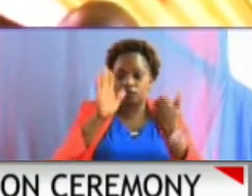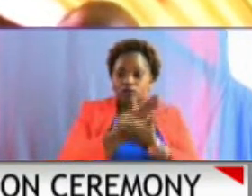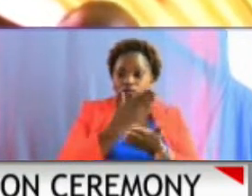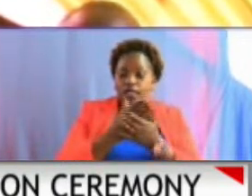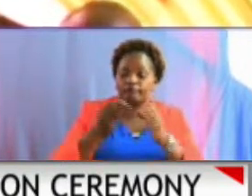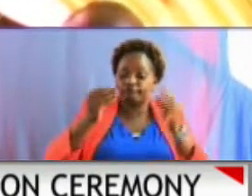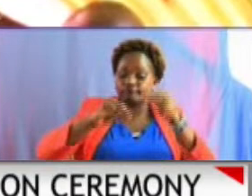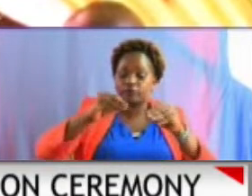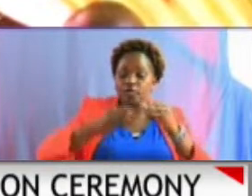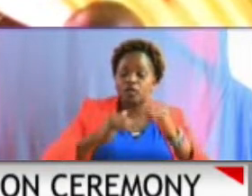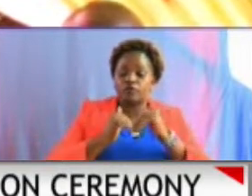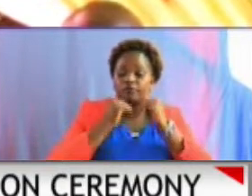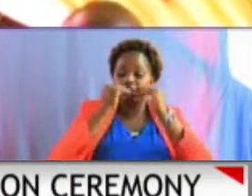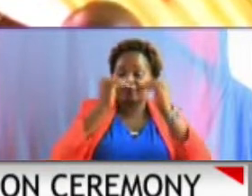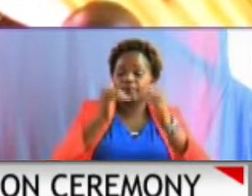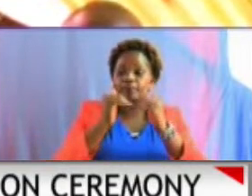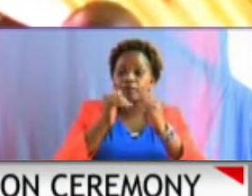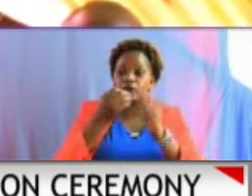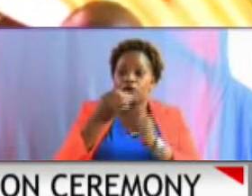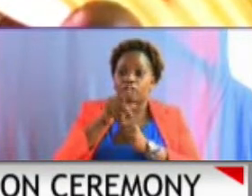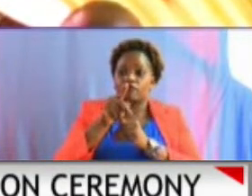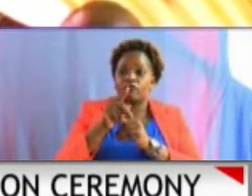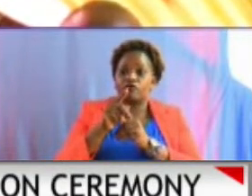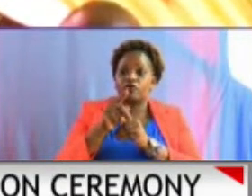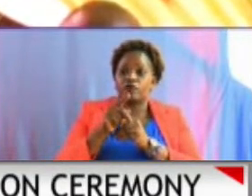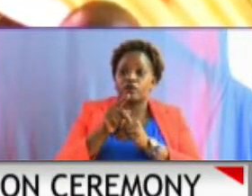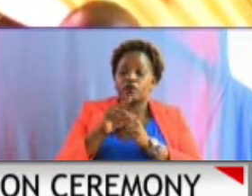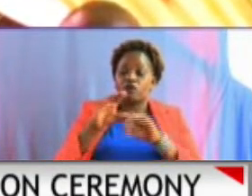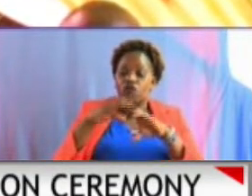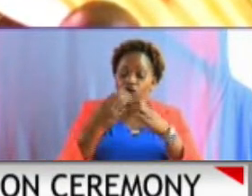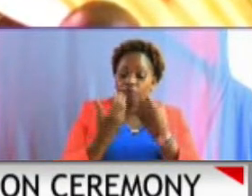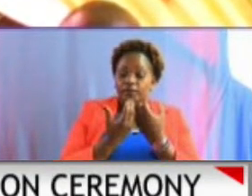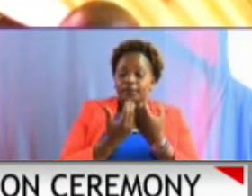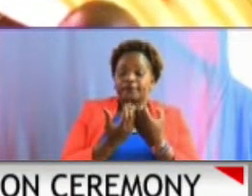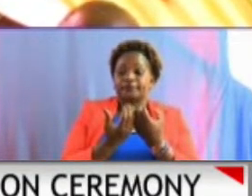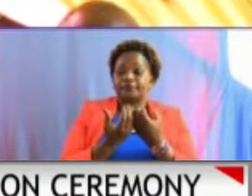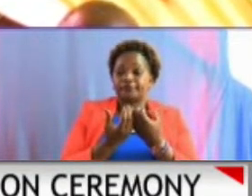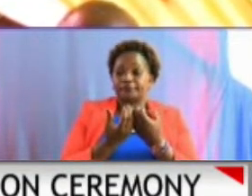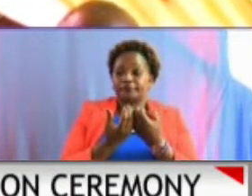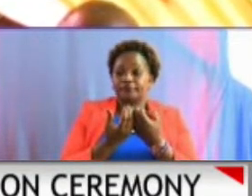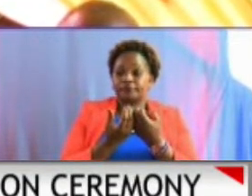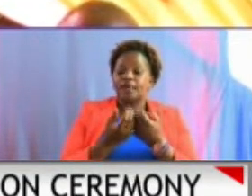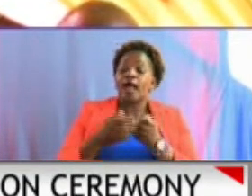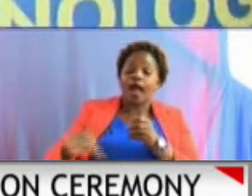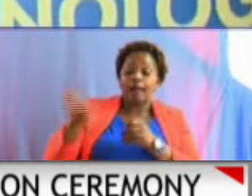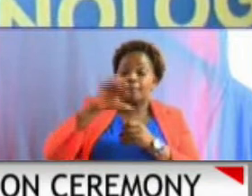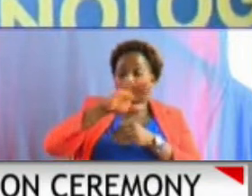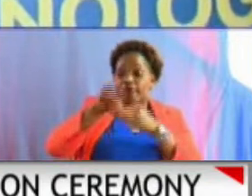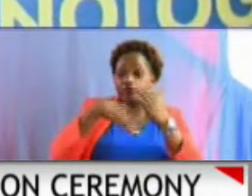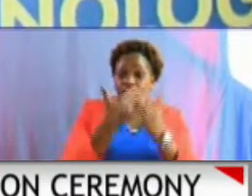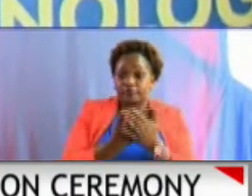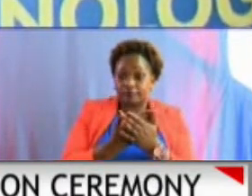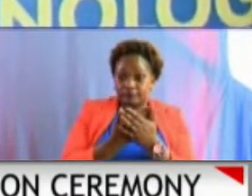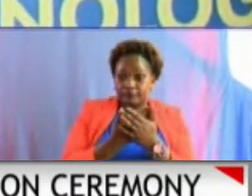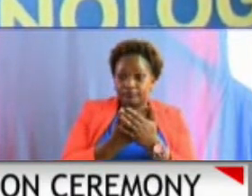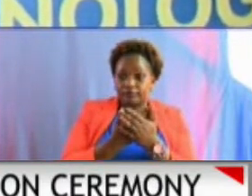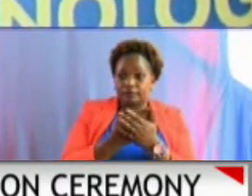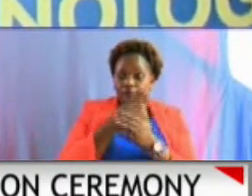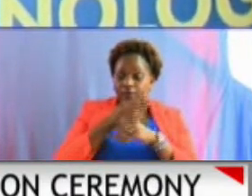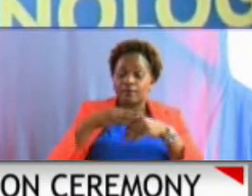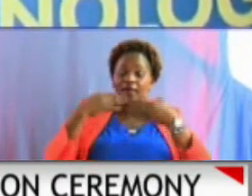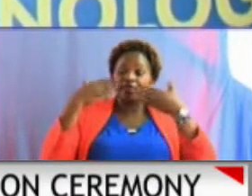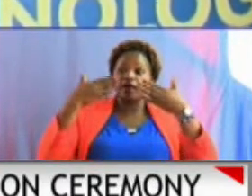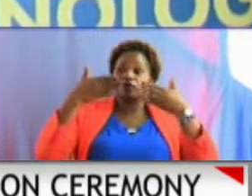contribute to the improvement of your respective communities. Above all, be grateful to